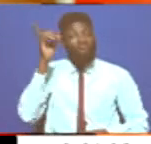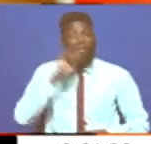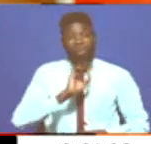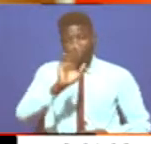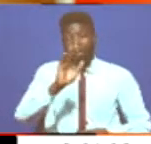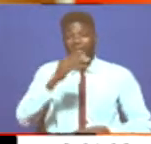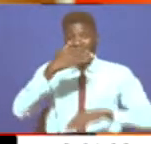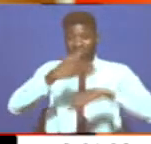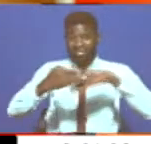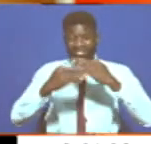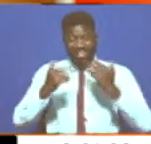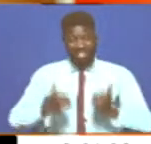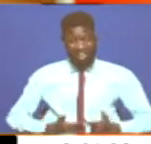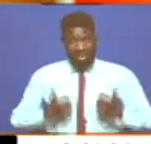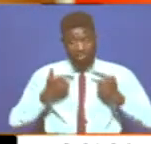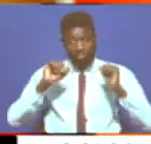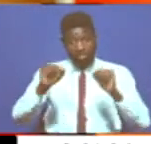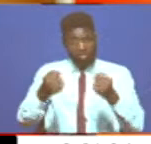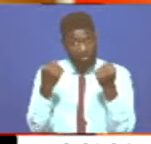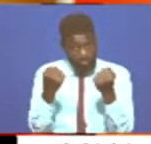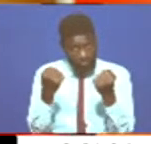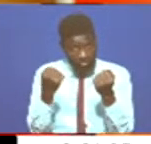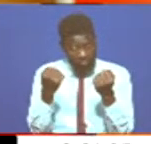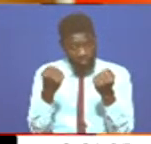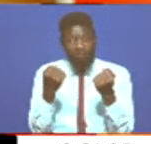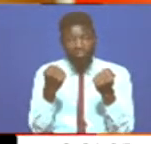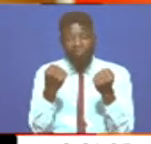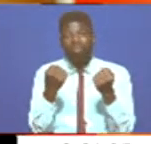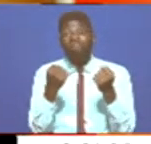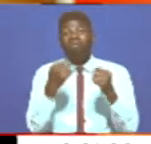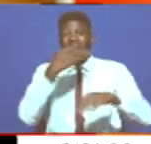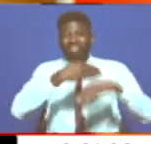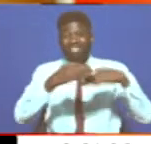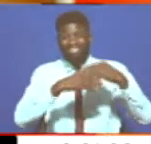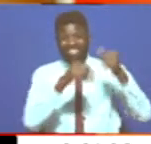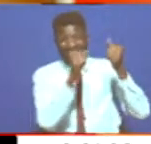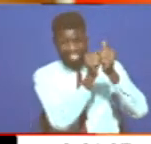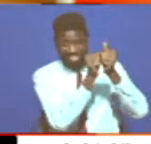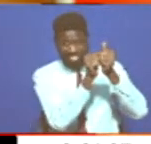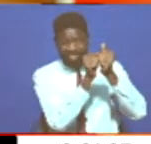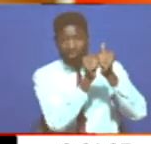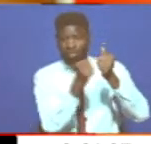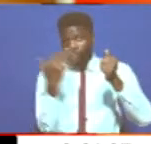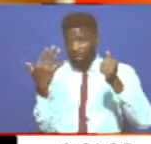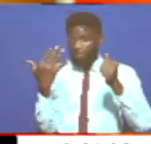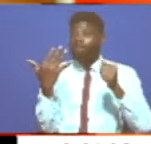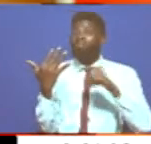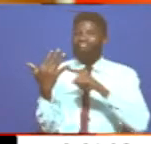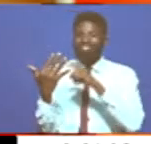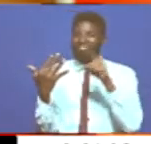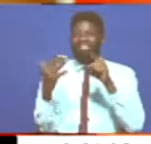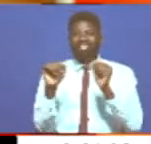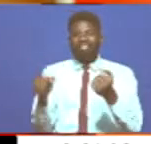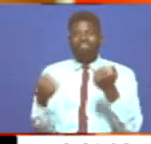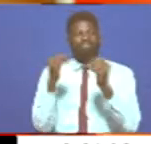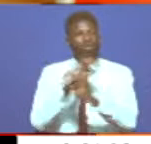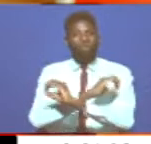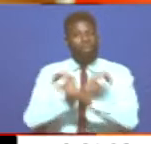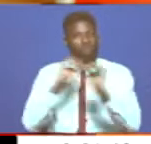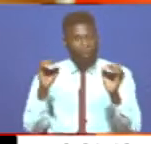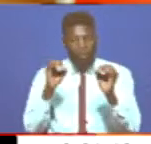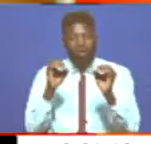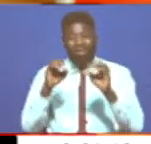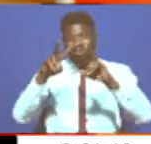for occupation? Now, 5 out of 10 buildings in Kenya are unsafe for occupation. According to research by the National